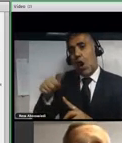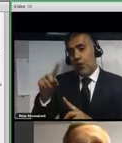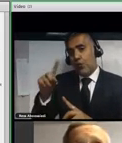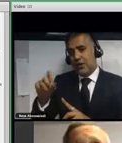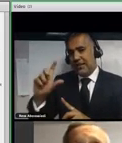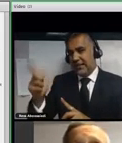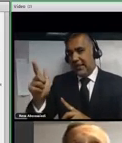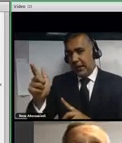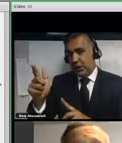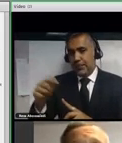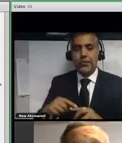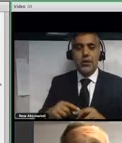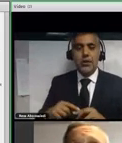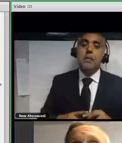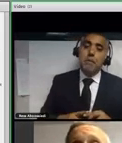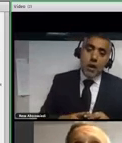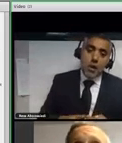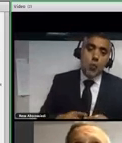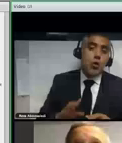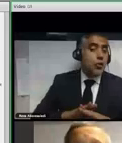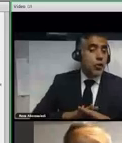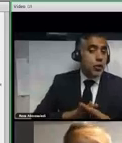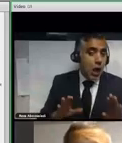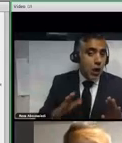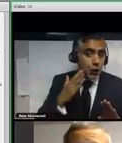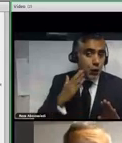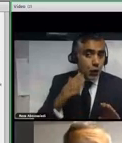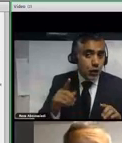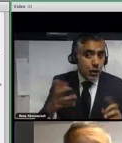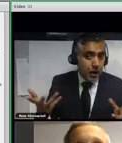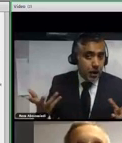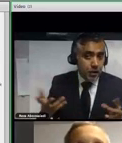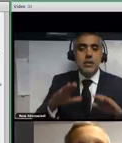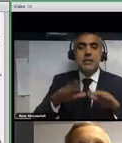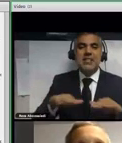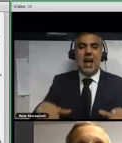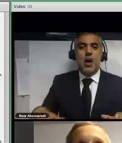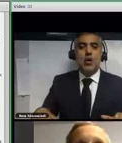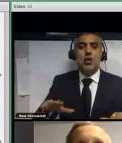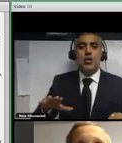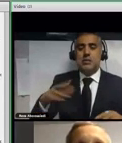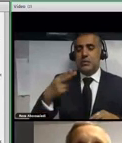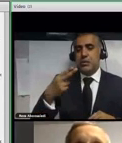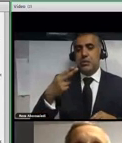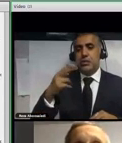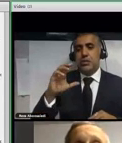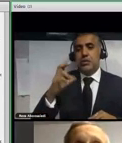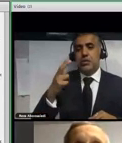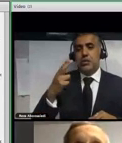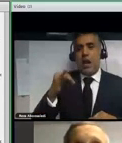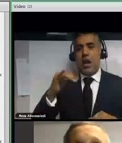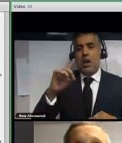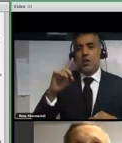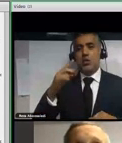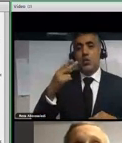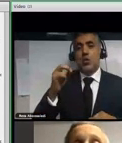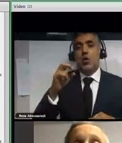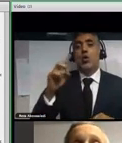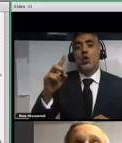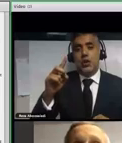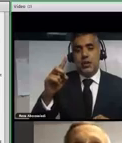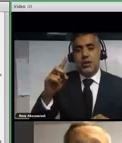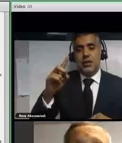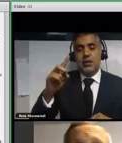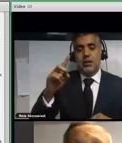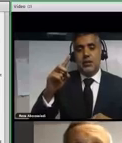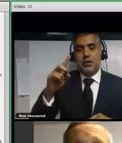What the Washington Group questions aren't as good at is childhood disability. And the Washington Group has since worked with the UNICEF to